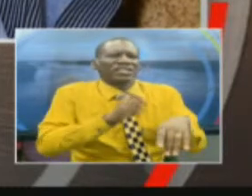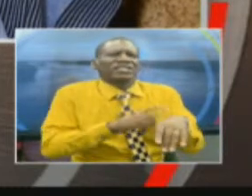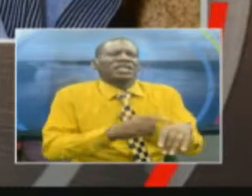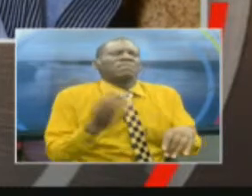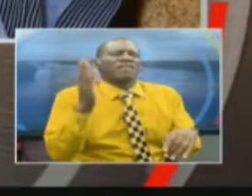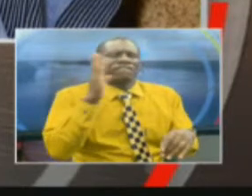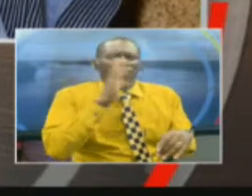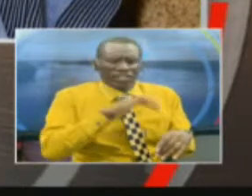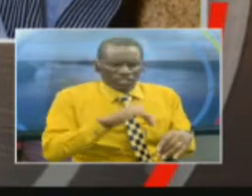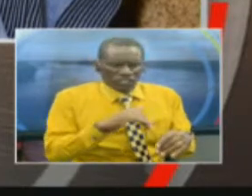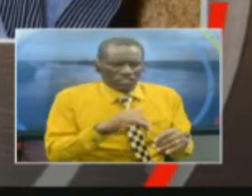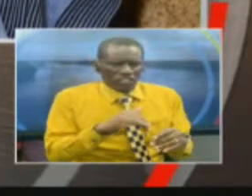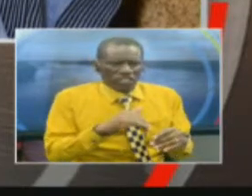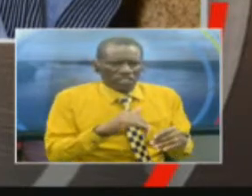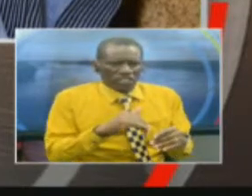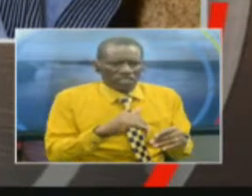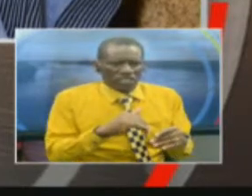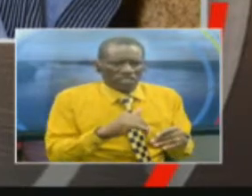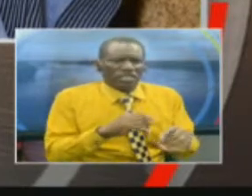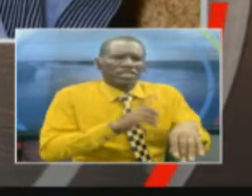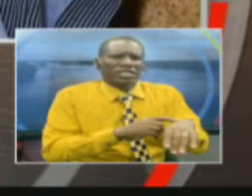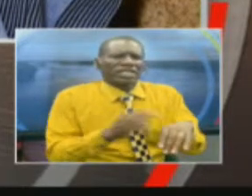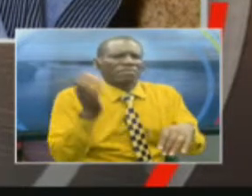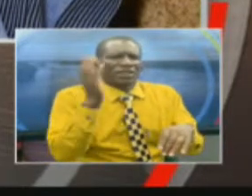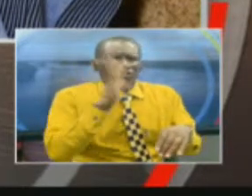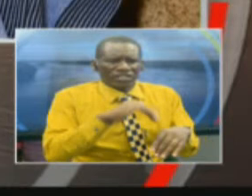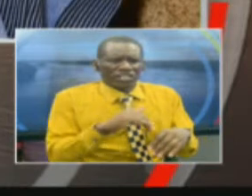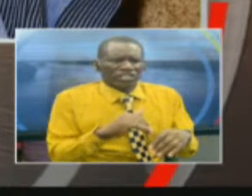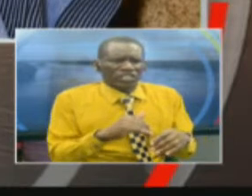when I finished,